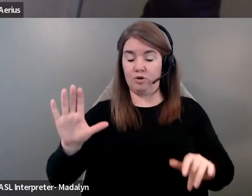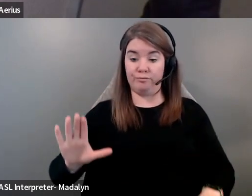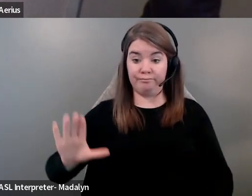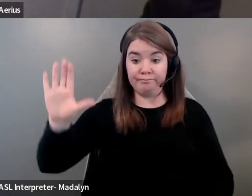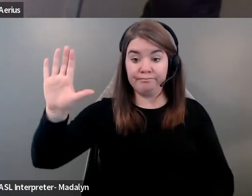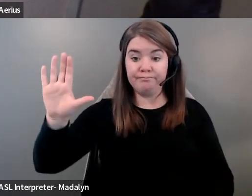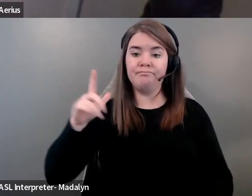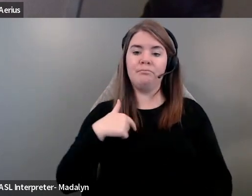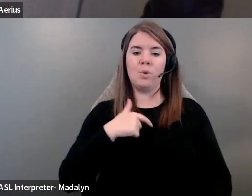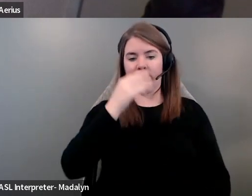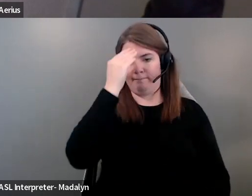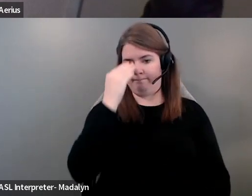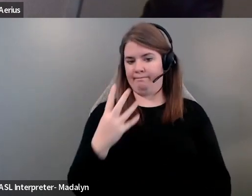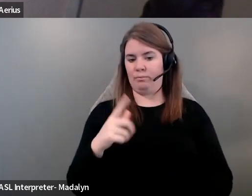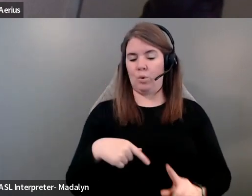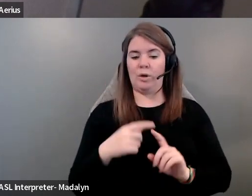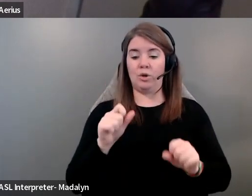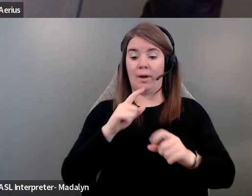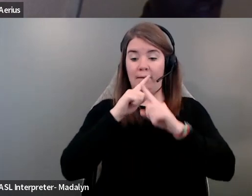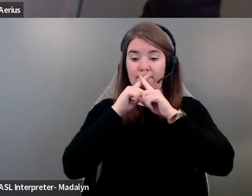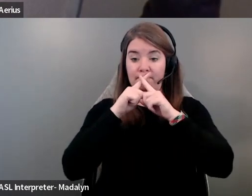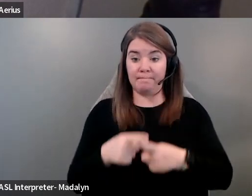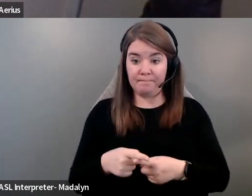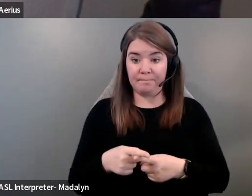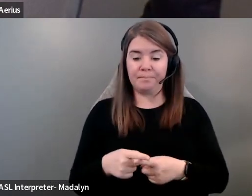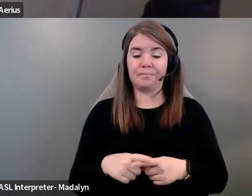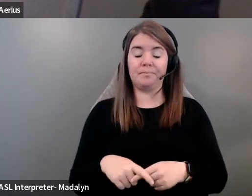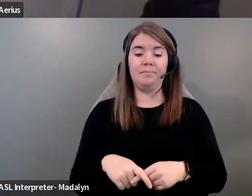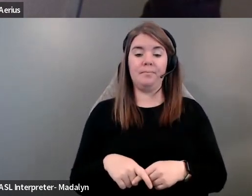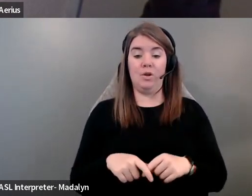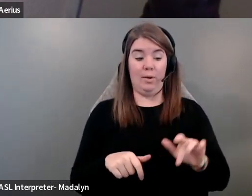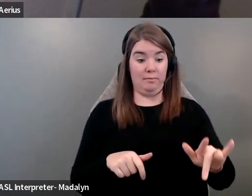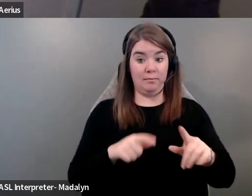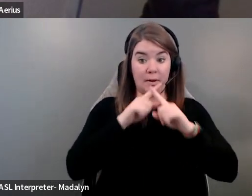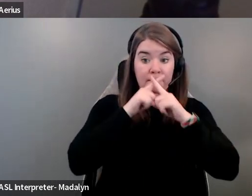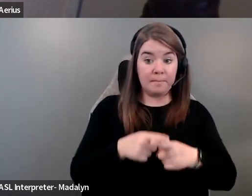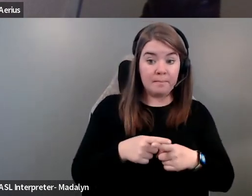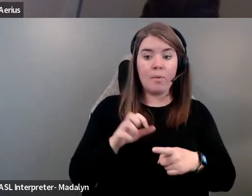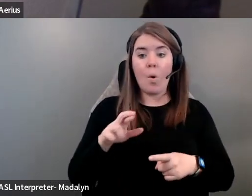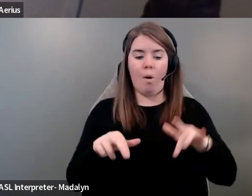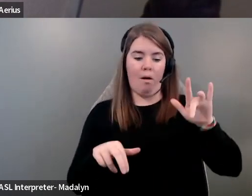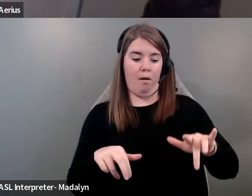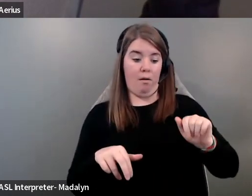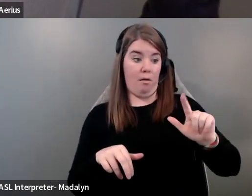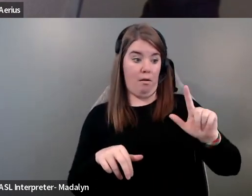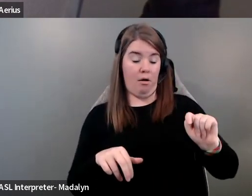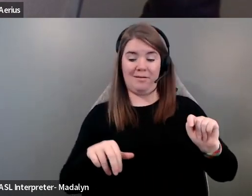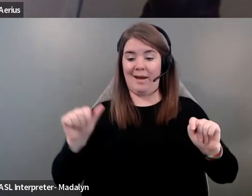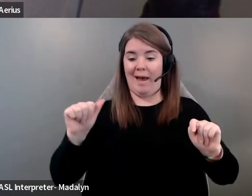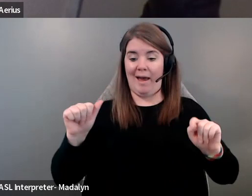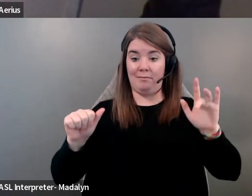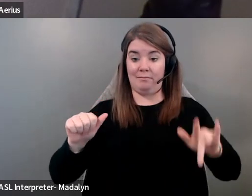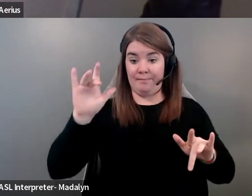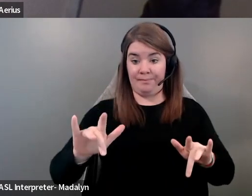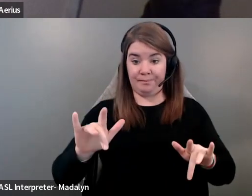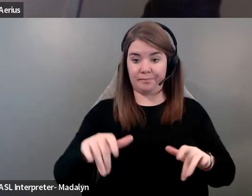let you know when you can unmute. You can select the unmute option or Alt A if using keystrokes. Remember, if you join